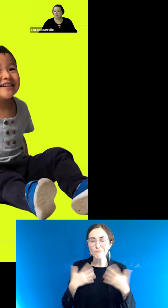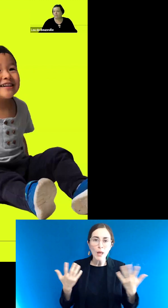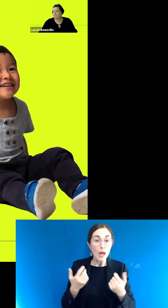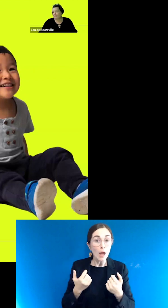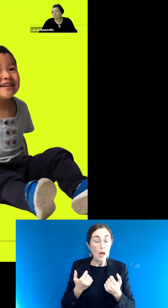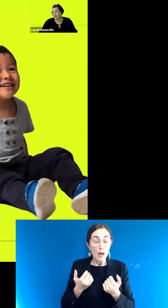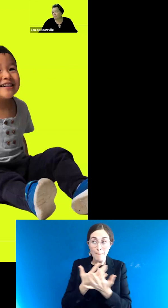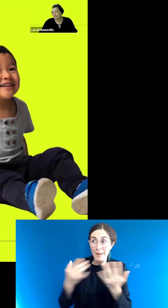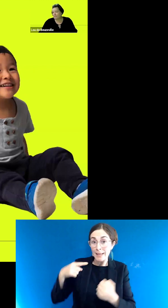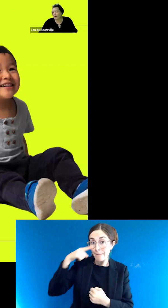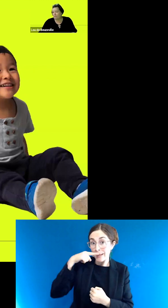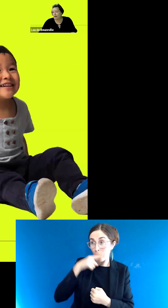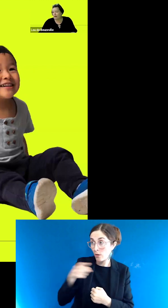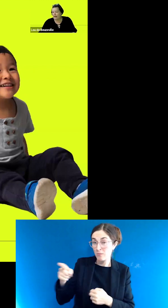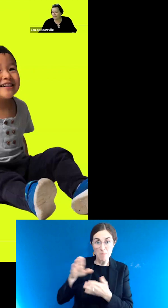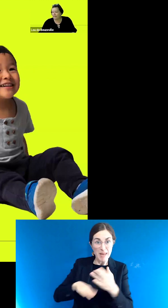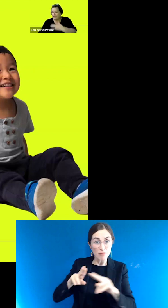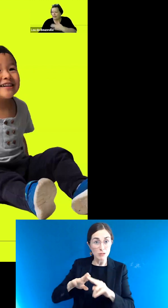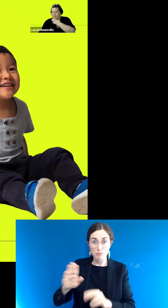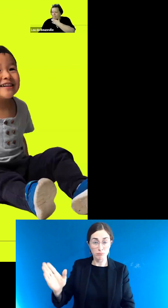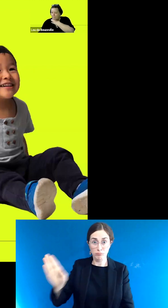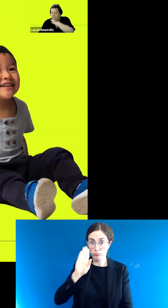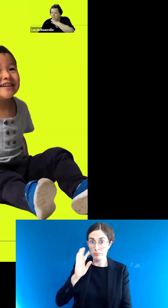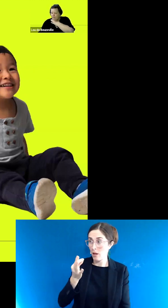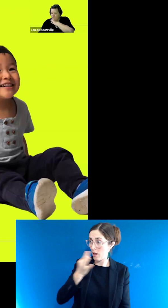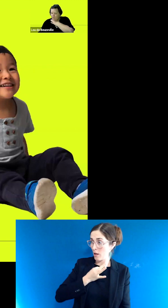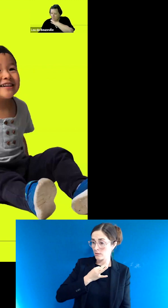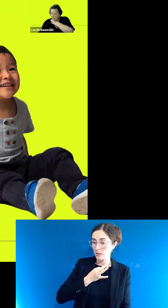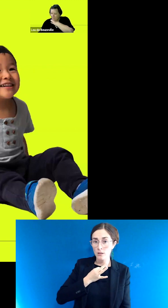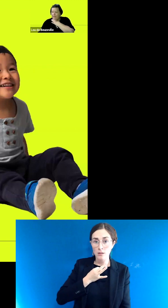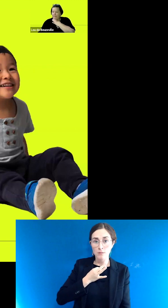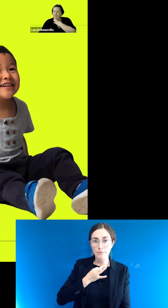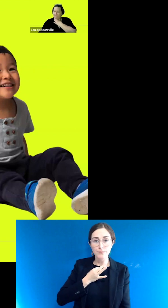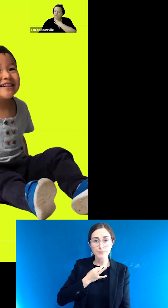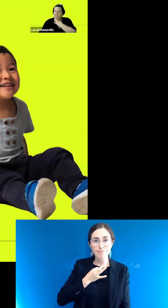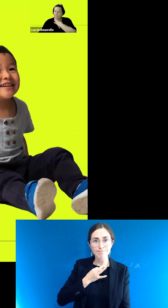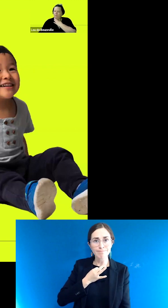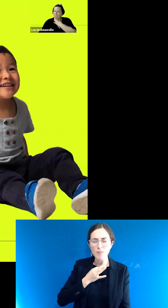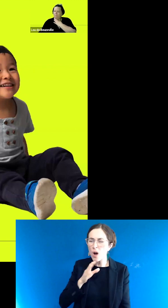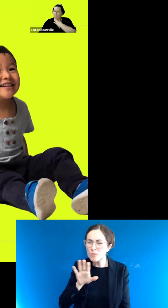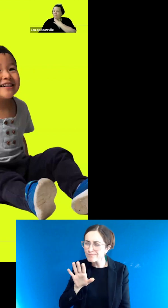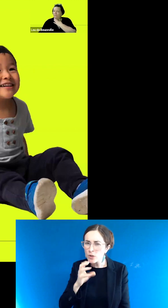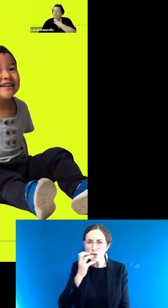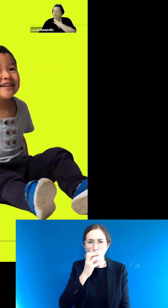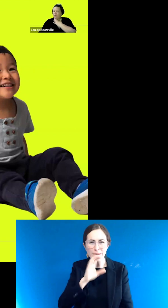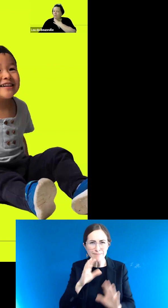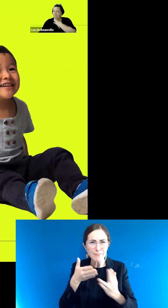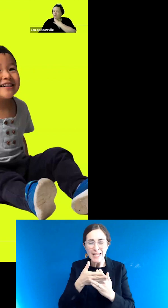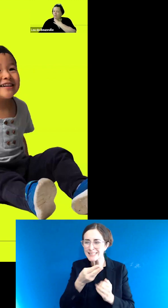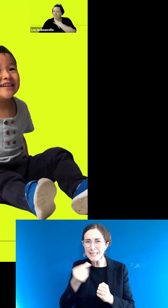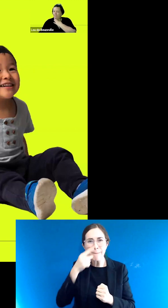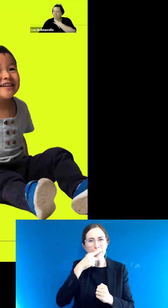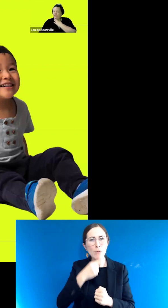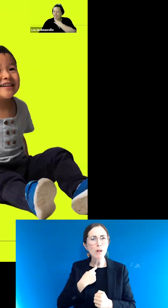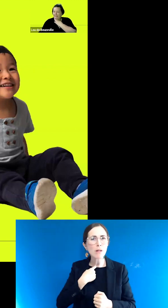well, there is a perception, like parents have outright asked, oh, we still got, oh, yes, there's some people with microphones on, if people